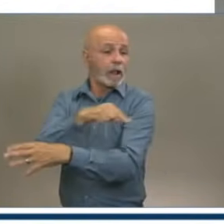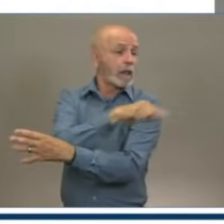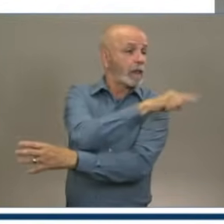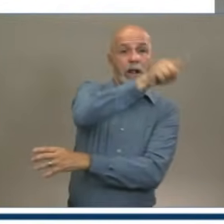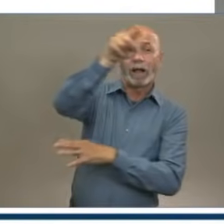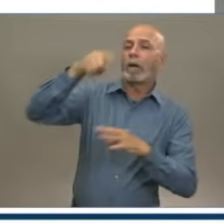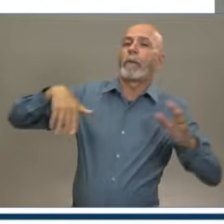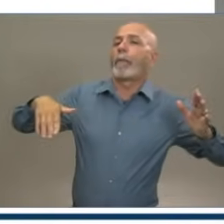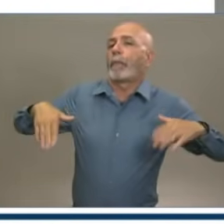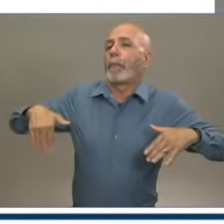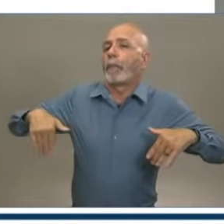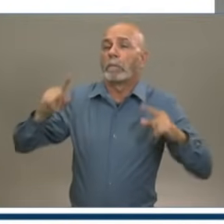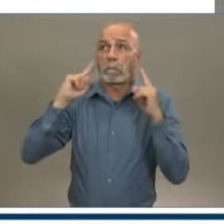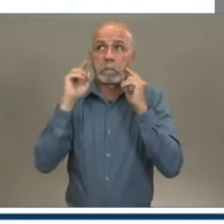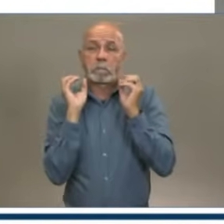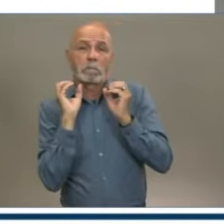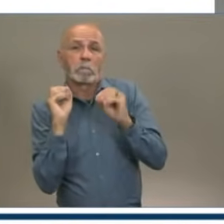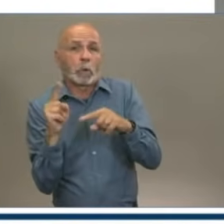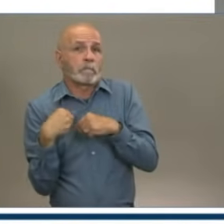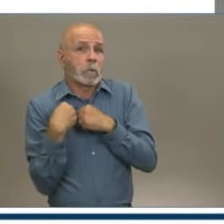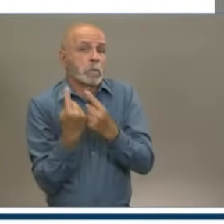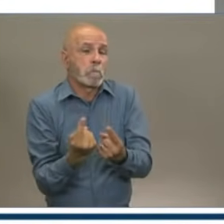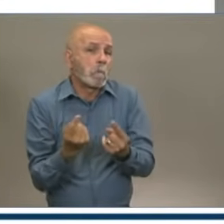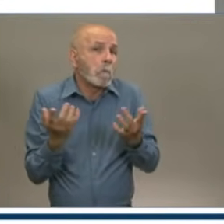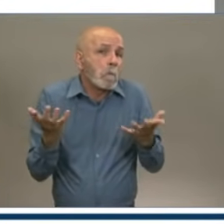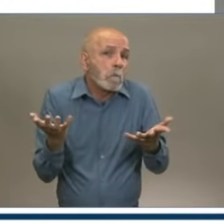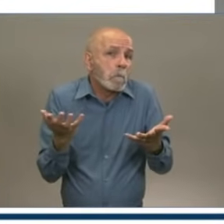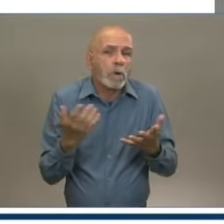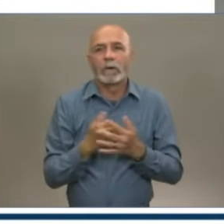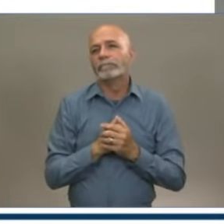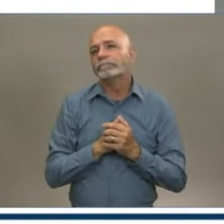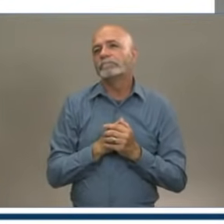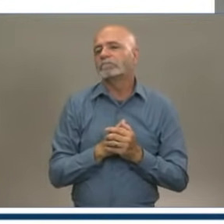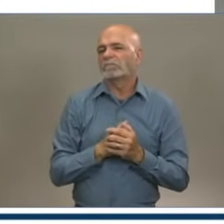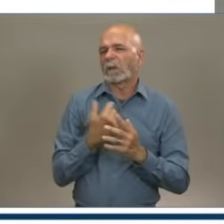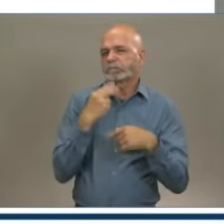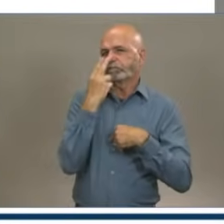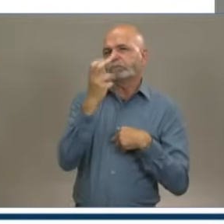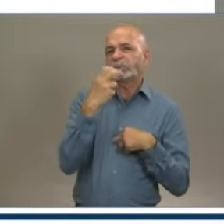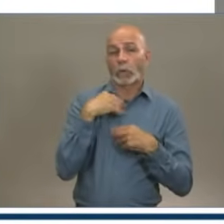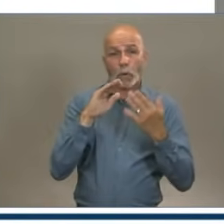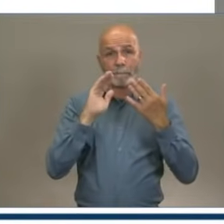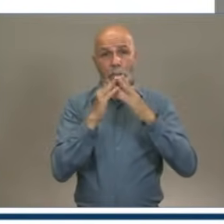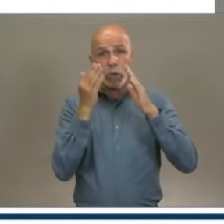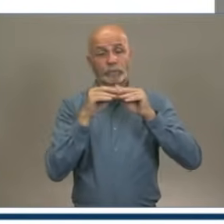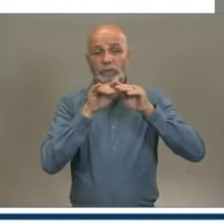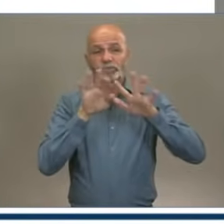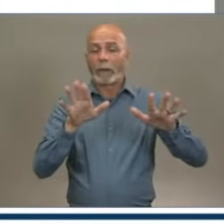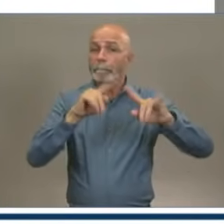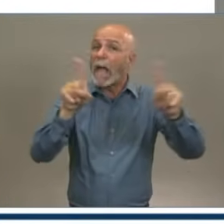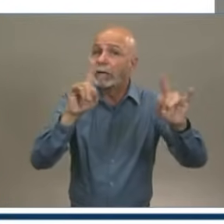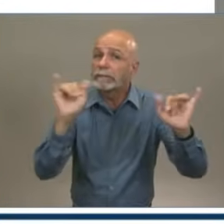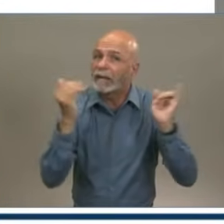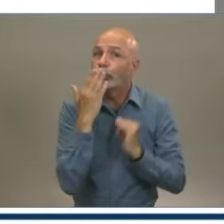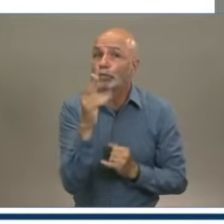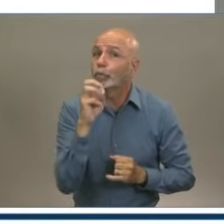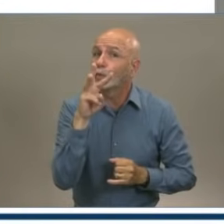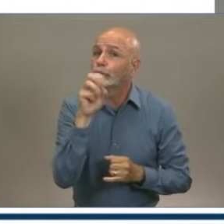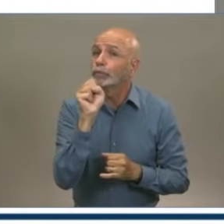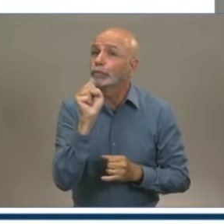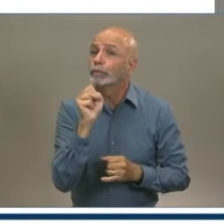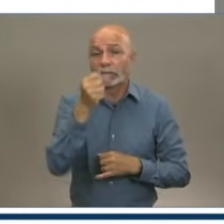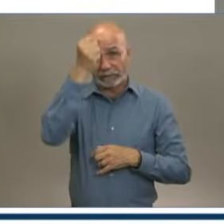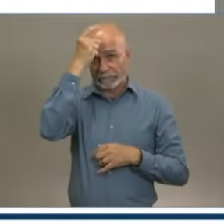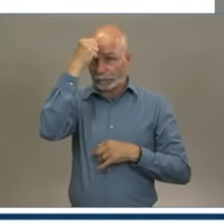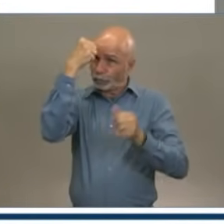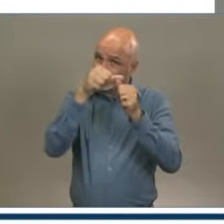suggest that we have ongoing community spread. That's good news. But we still have COVID around us, and we still, as I